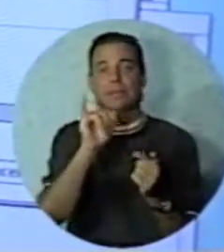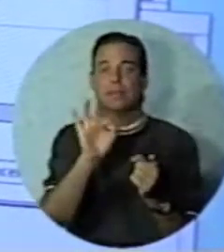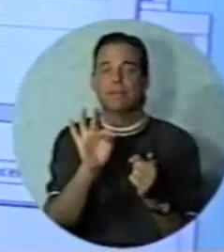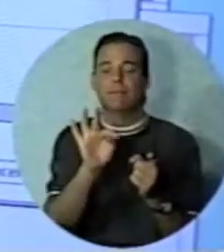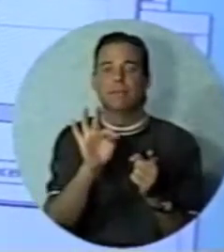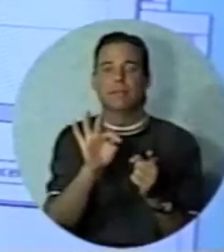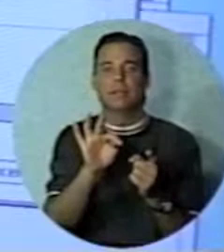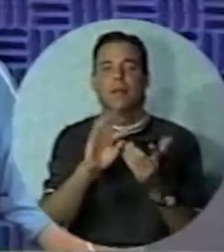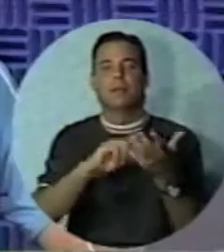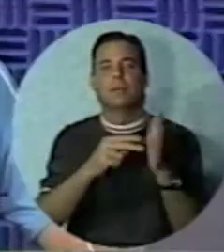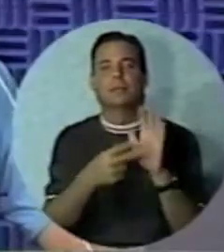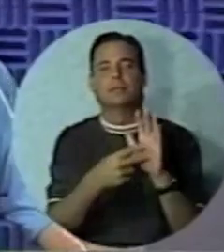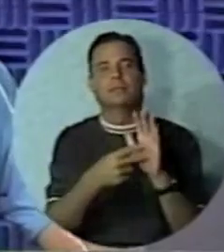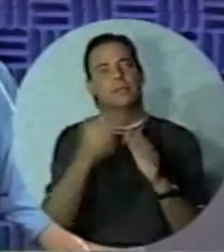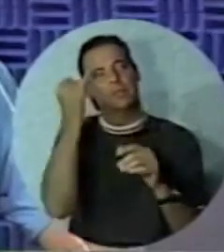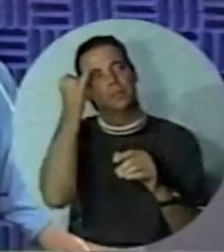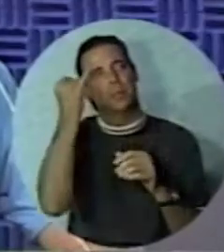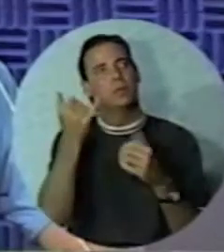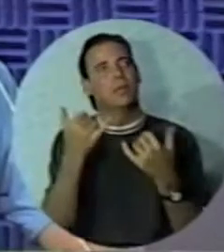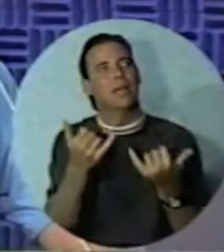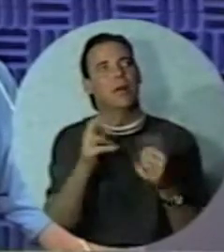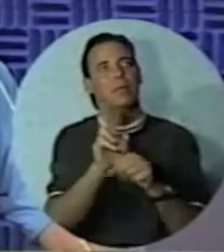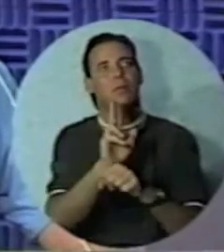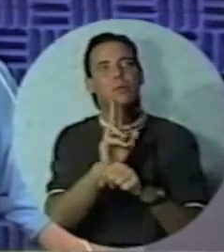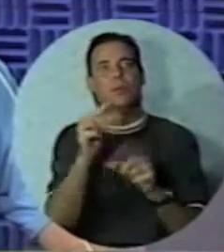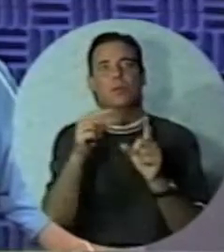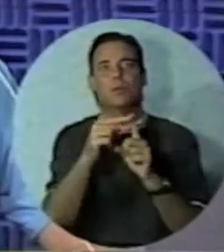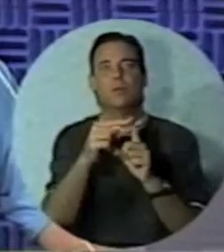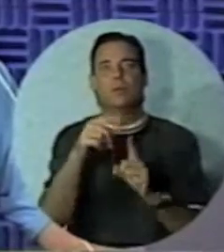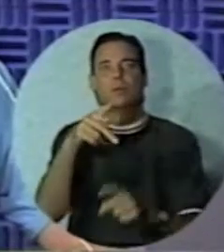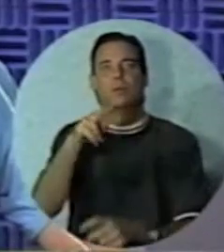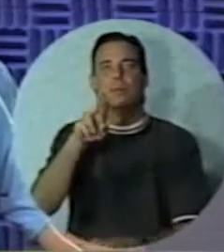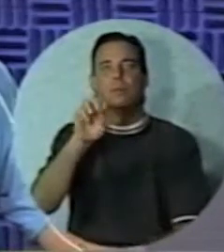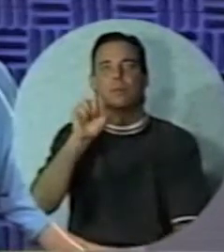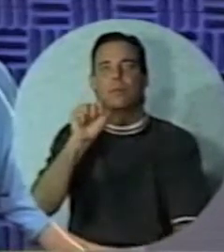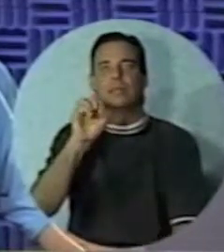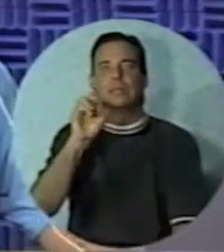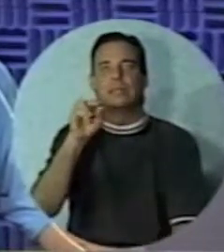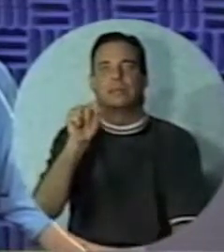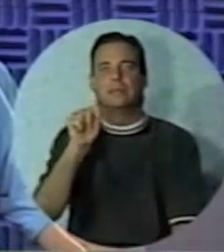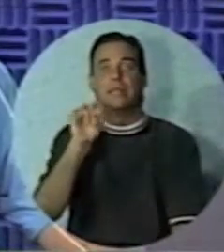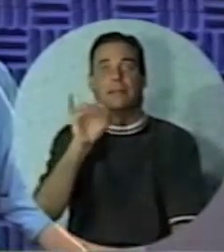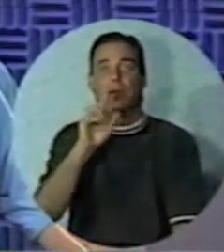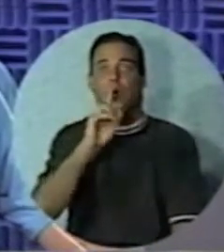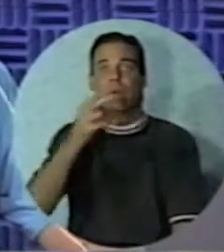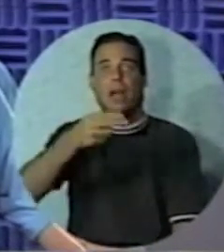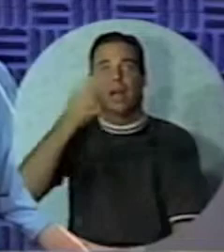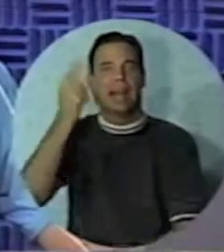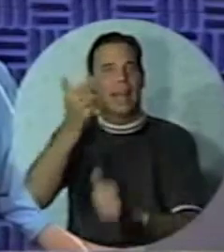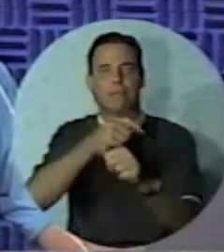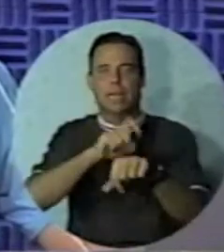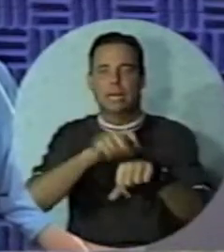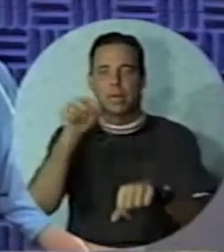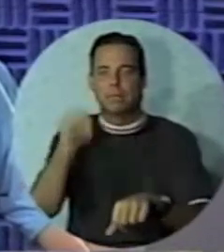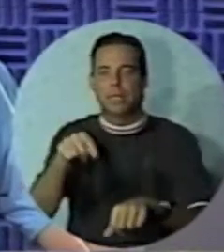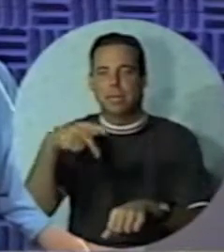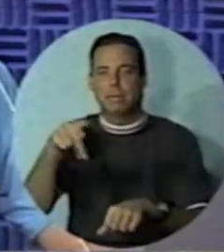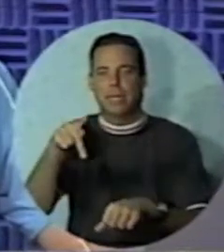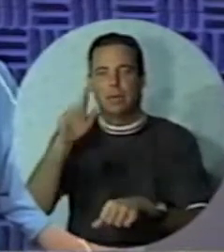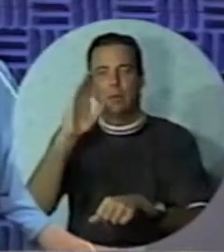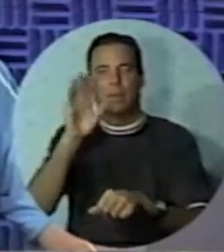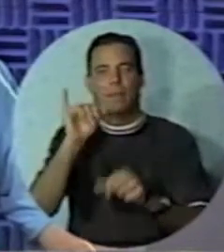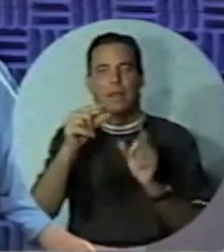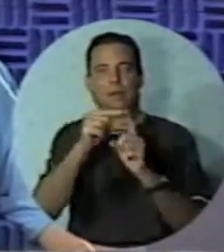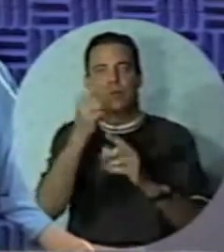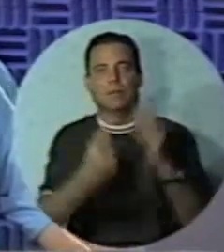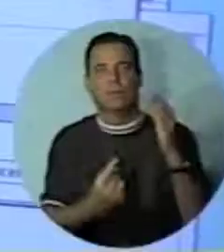were, let's say this time I'm using the word present, if you make it real high, every time you hit P, it'll come up with that one at least first.